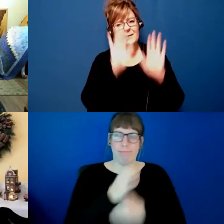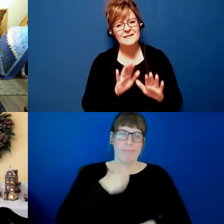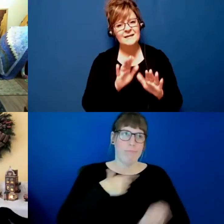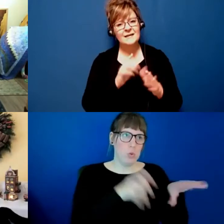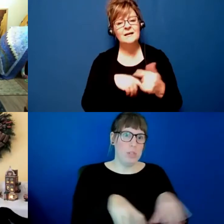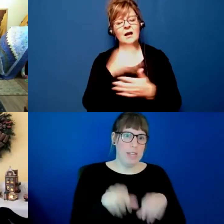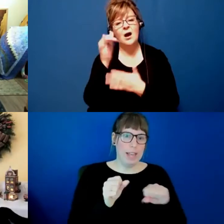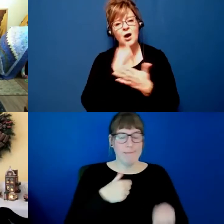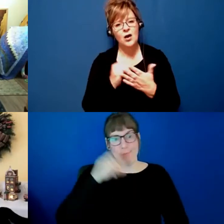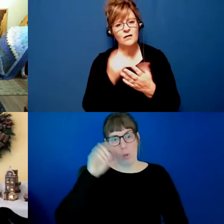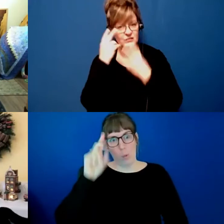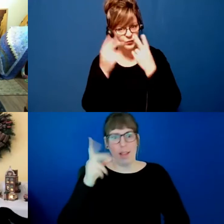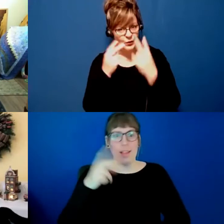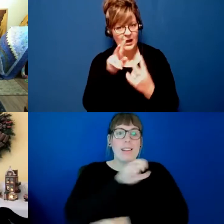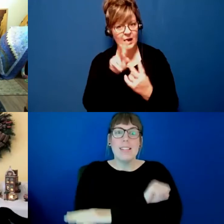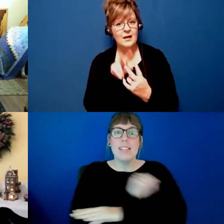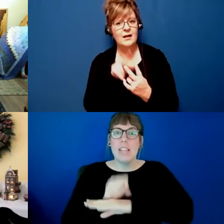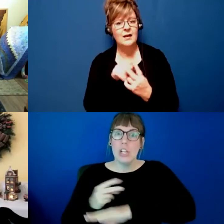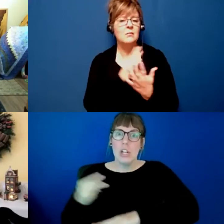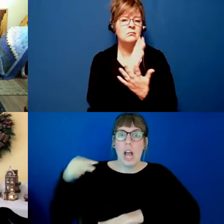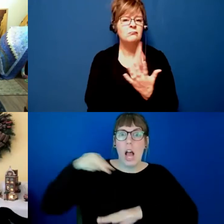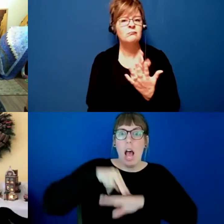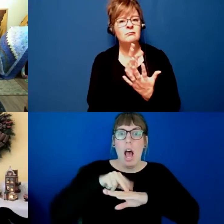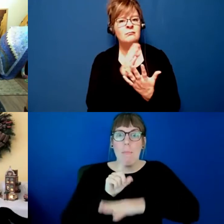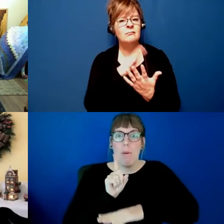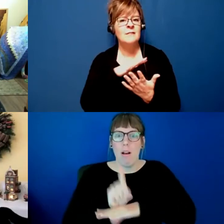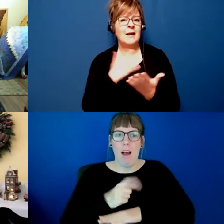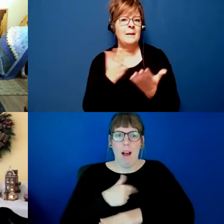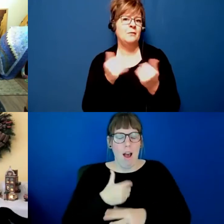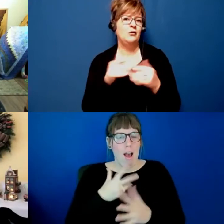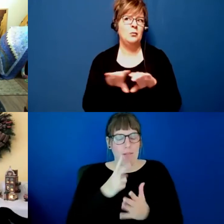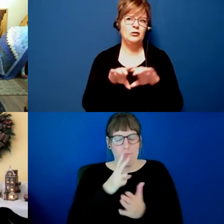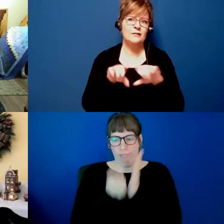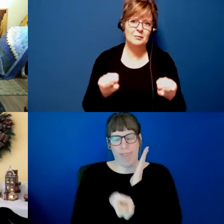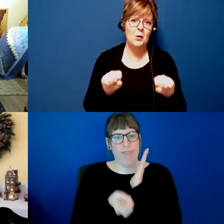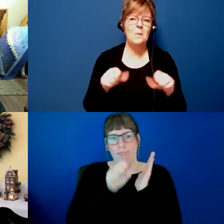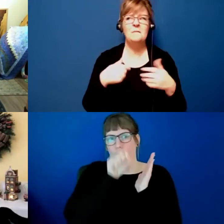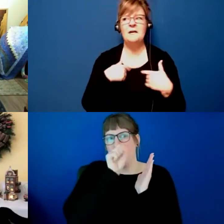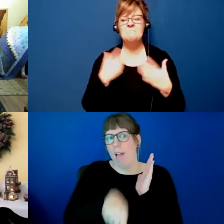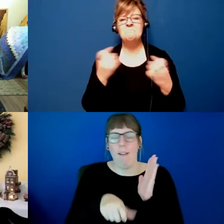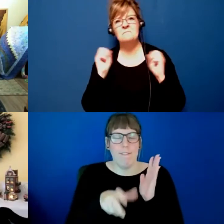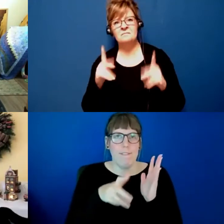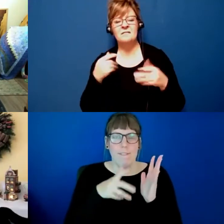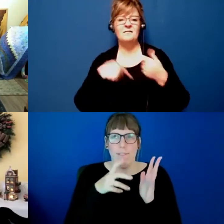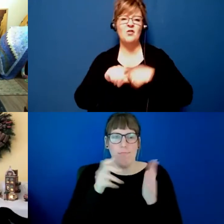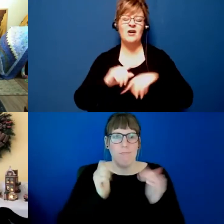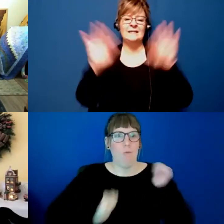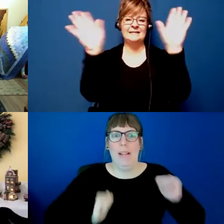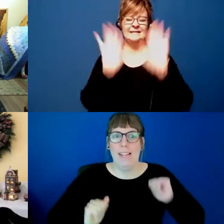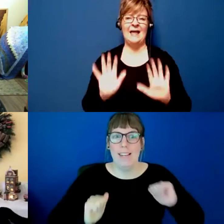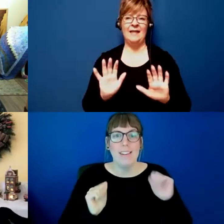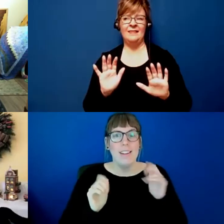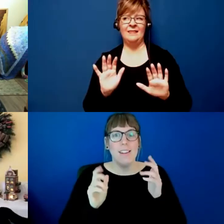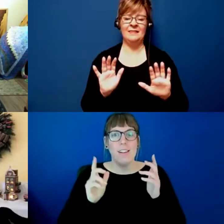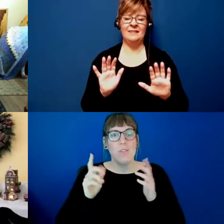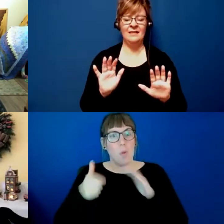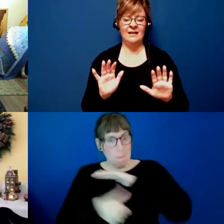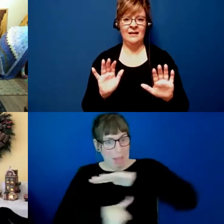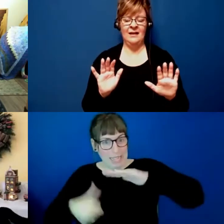on stage and got bitten by the performing bug that way. Yeah. And meantime, I'd been writing songs in my basement, as